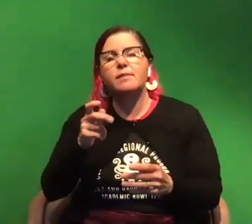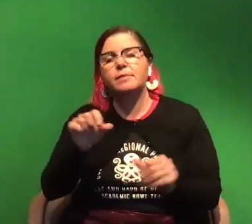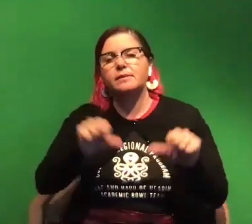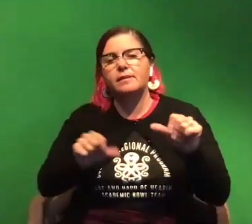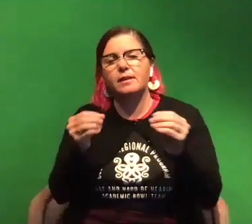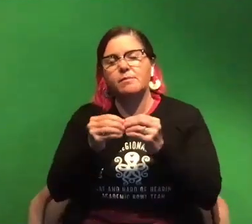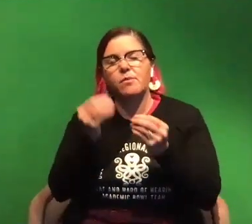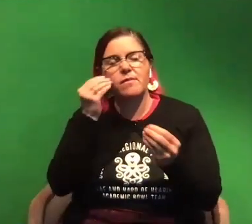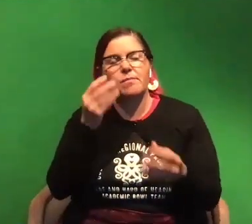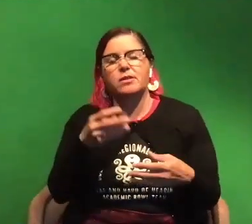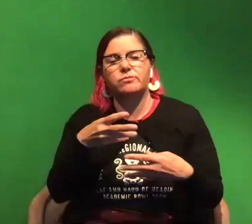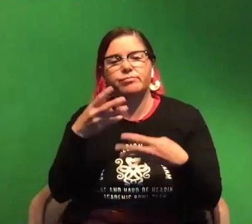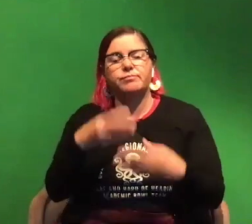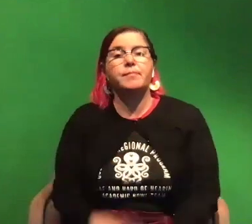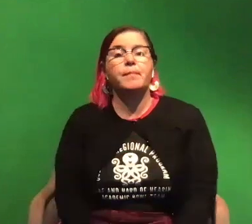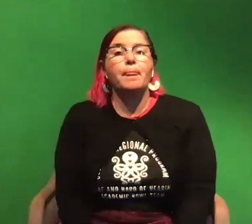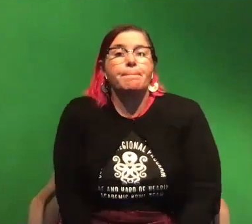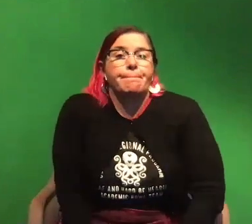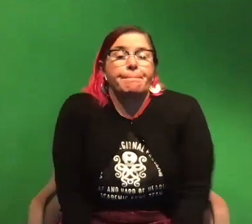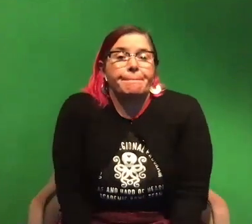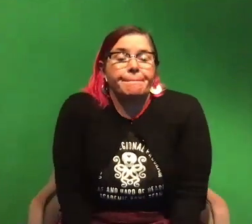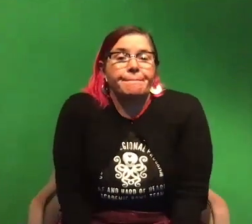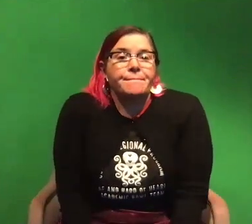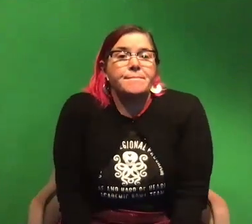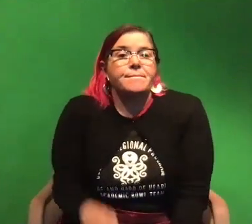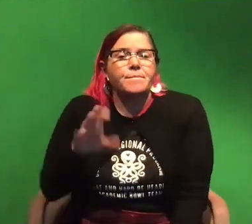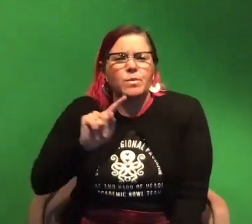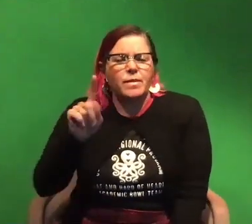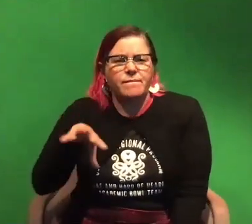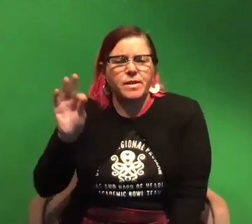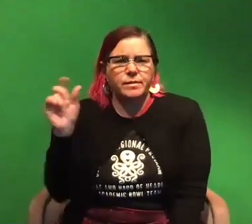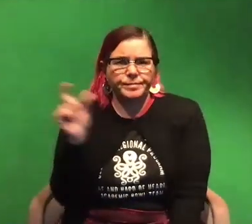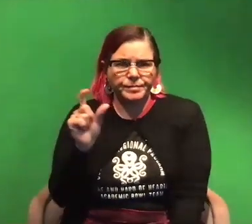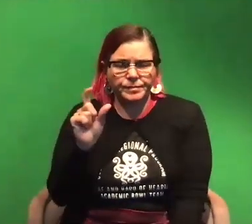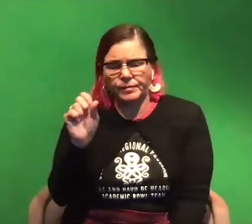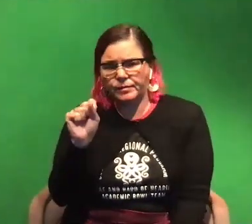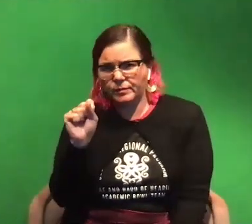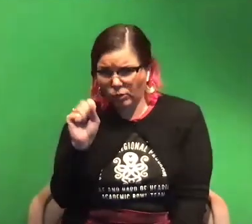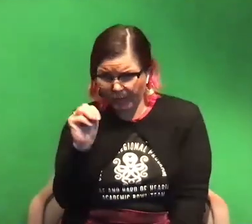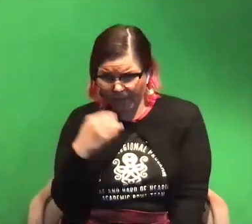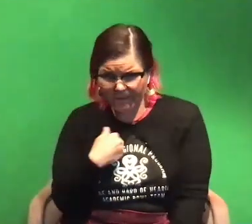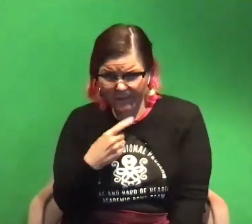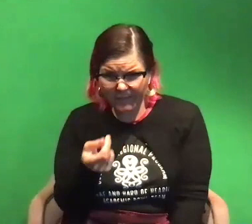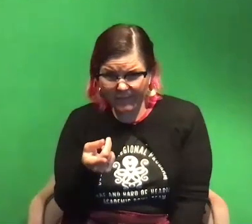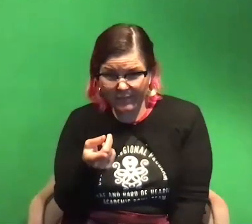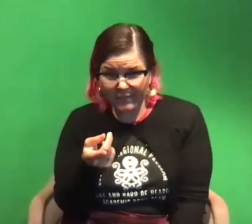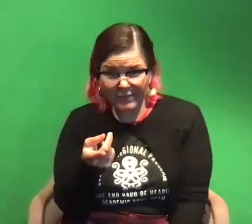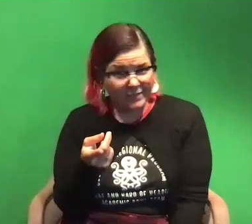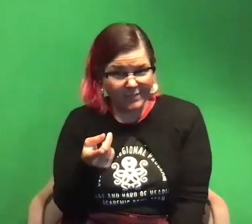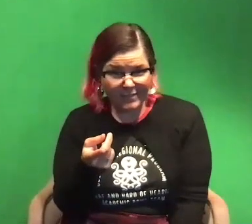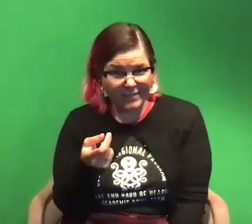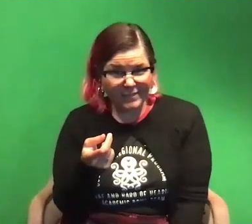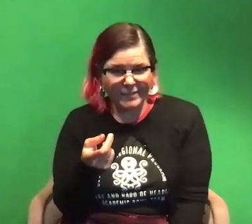more information there. Other than that, Bret, where can we find you on social media? Can we find you on social media? No.